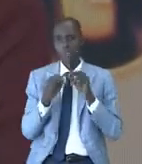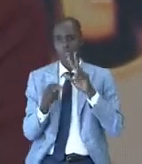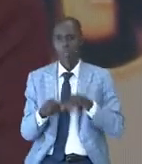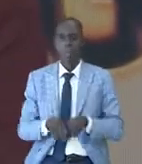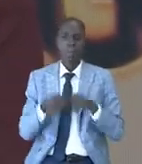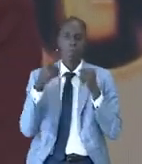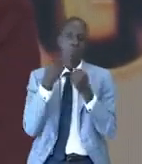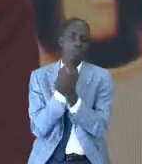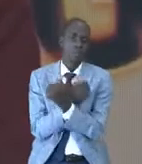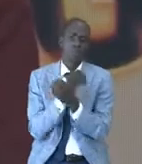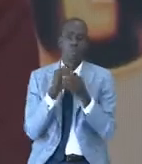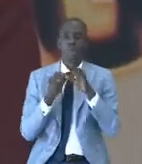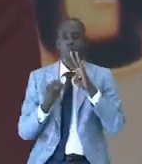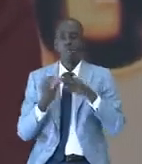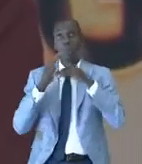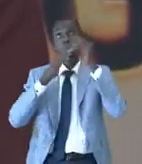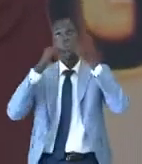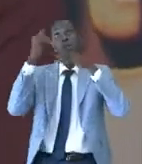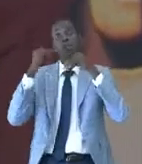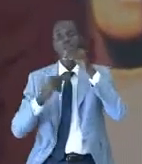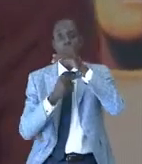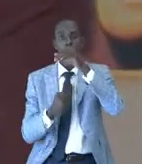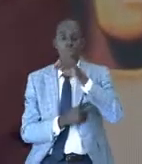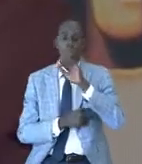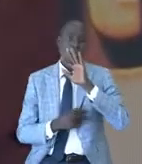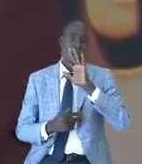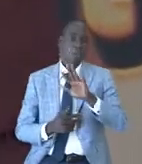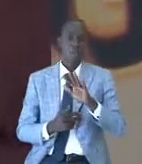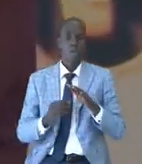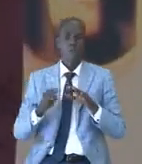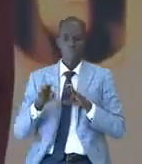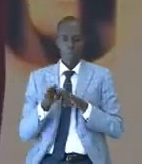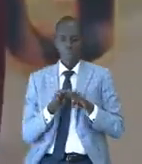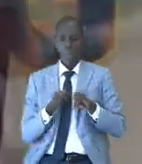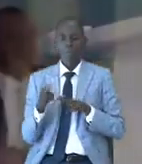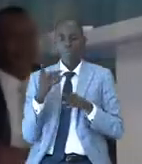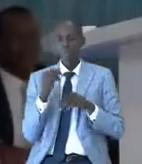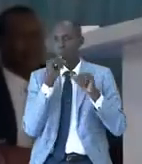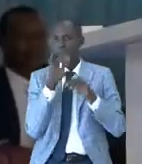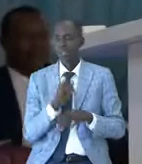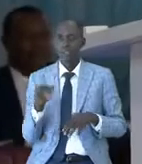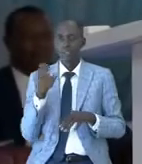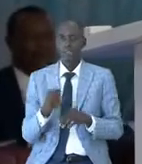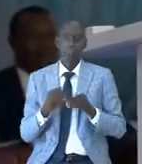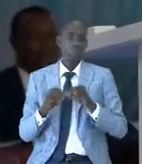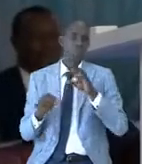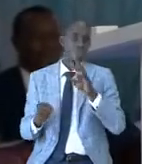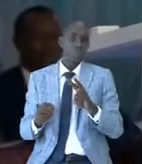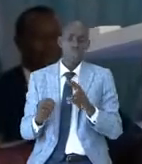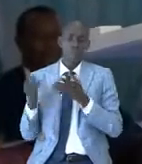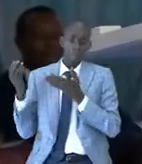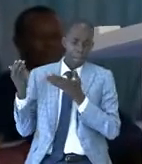the bondage. Four, build the bridge. Five, behave the beatitude. Six,